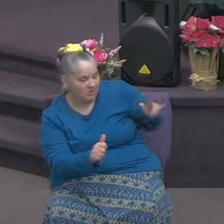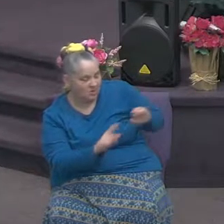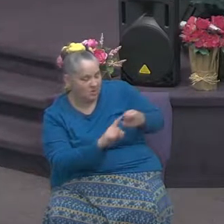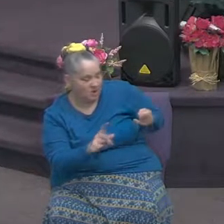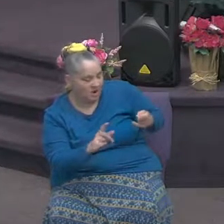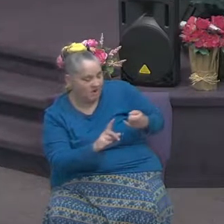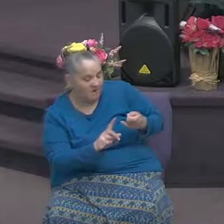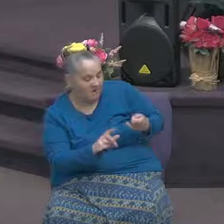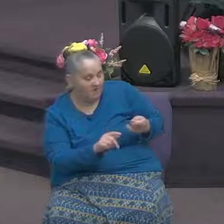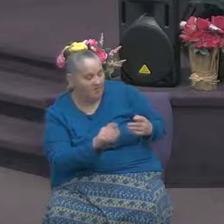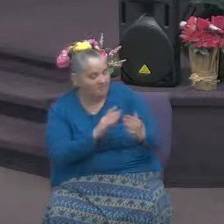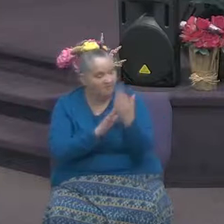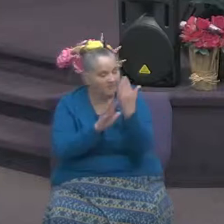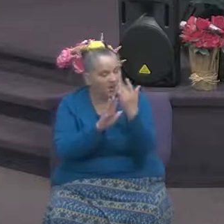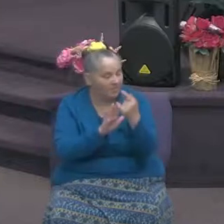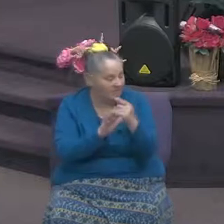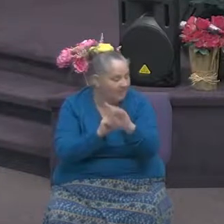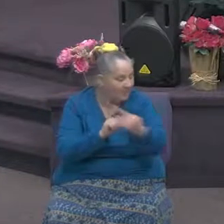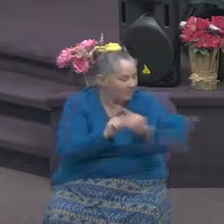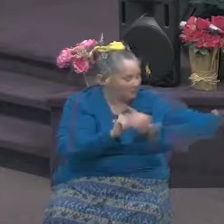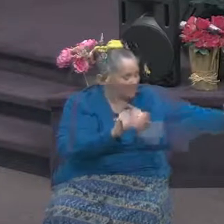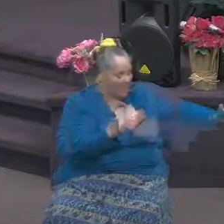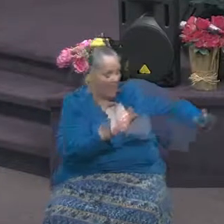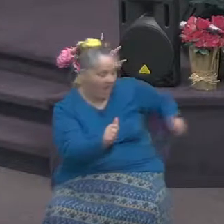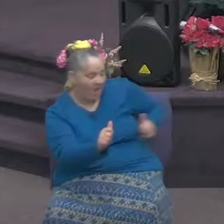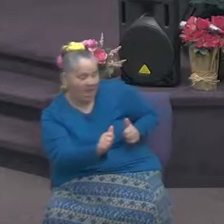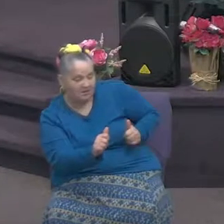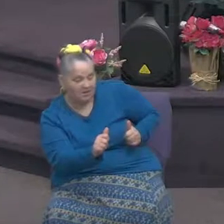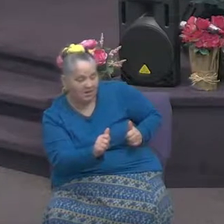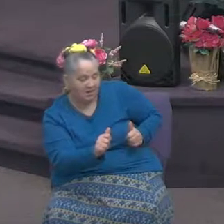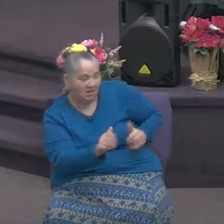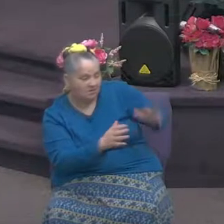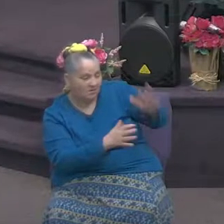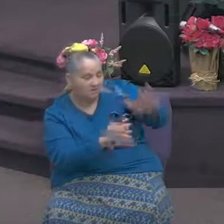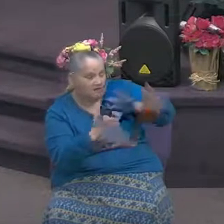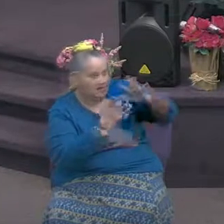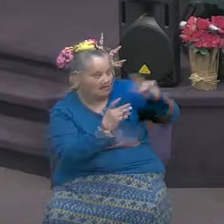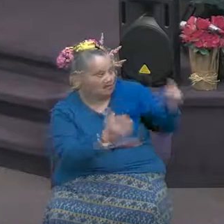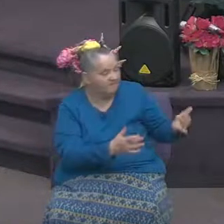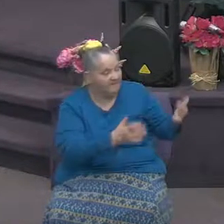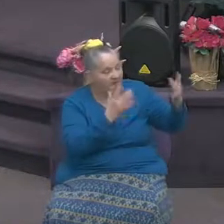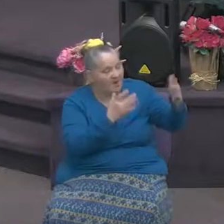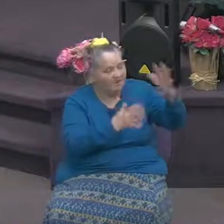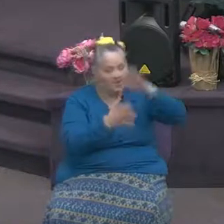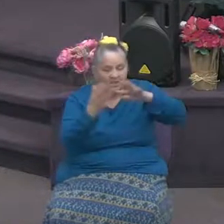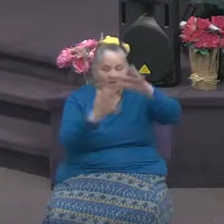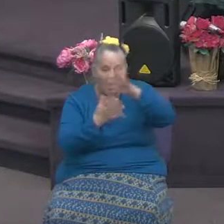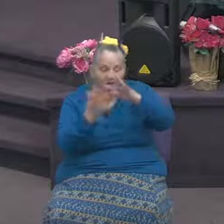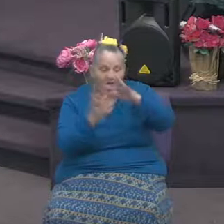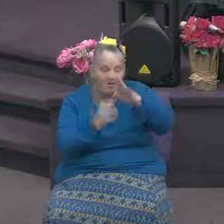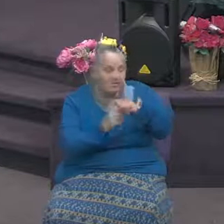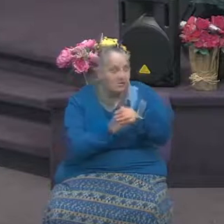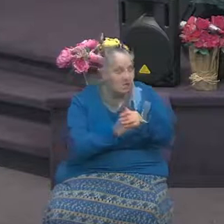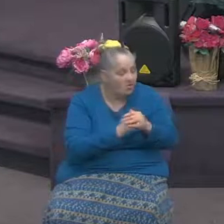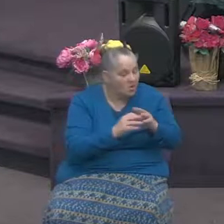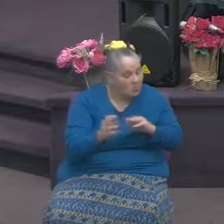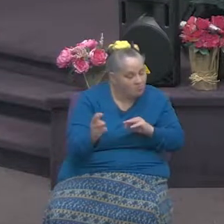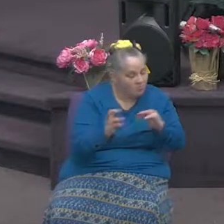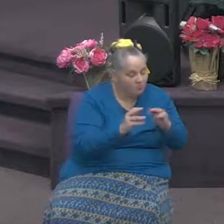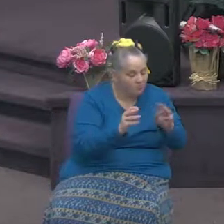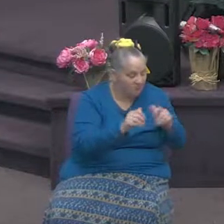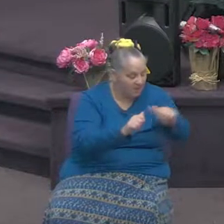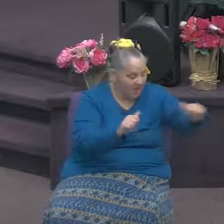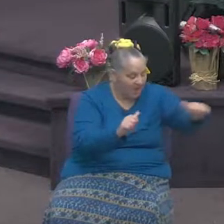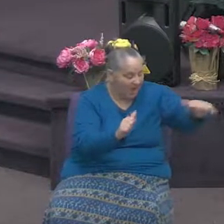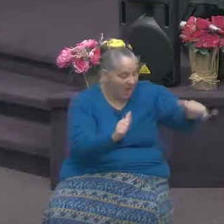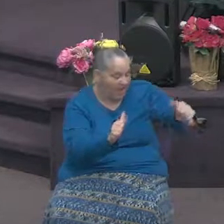from behind them, and the pillar of fire that was there by night and the pillar of cloud that they followed moved from